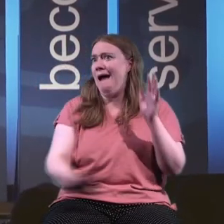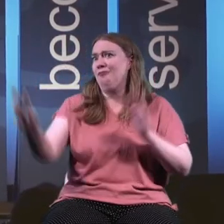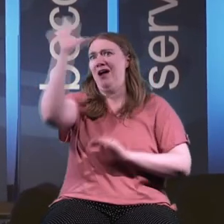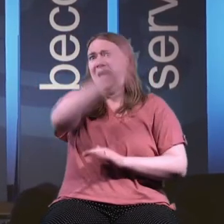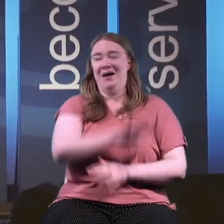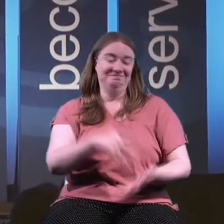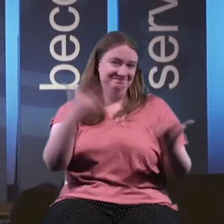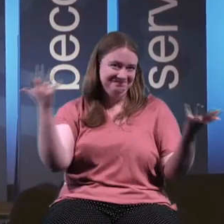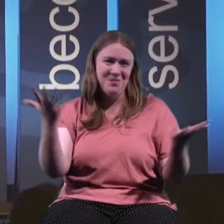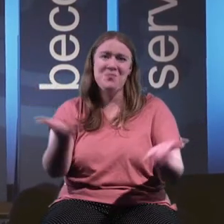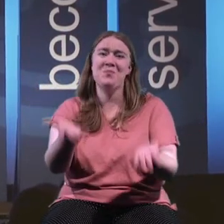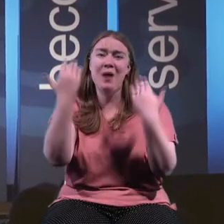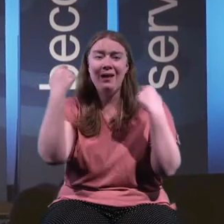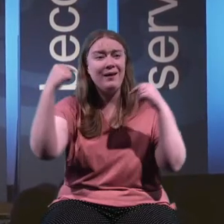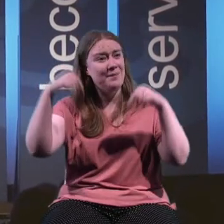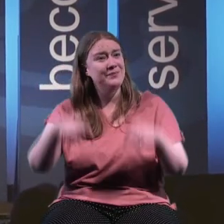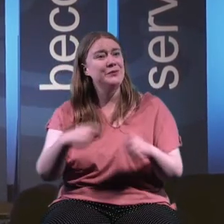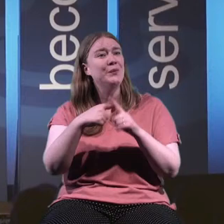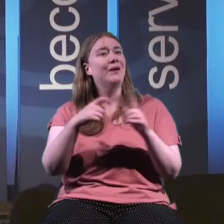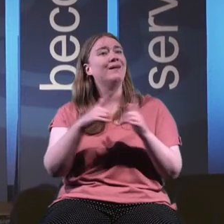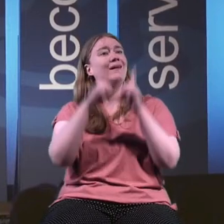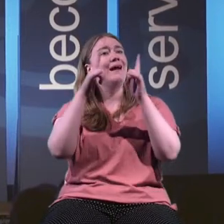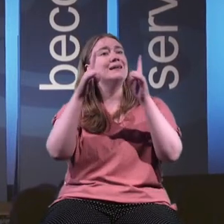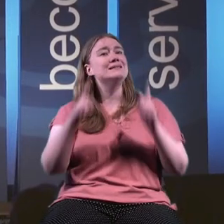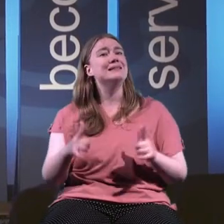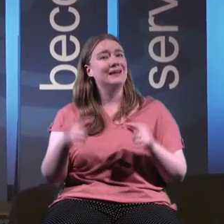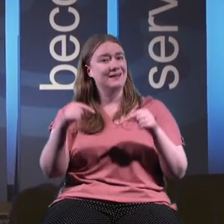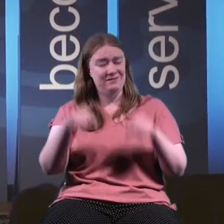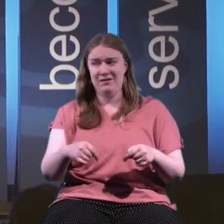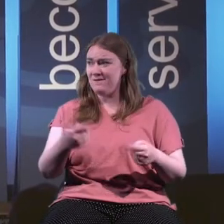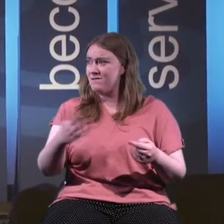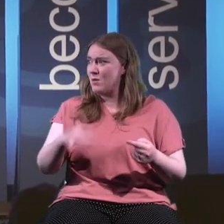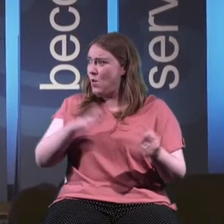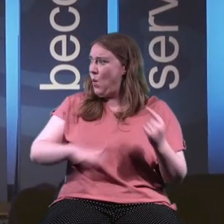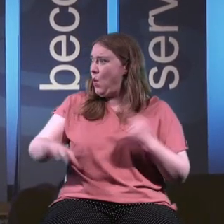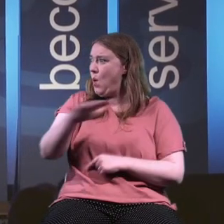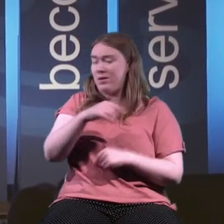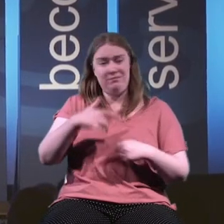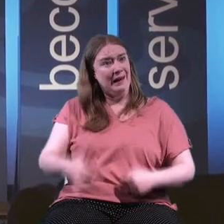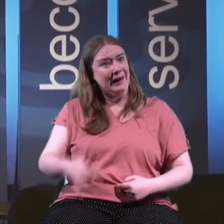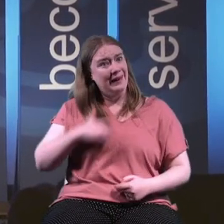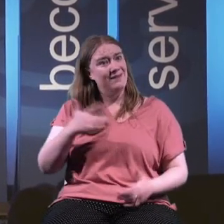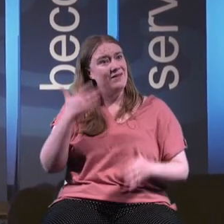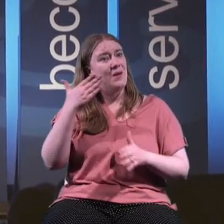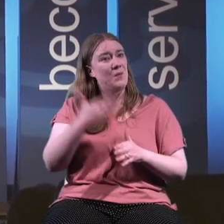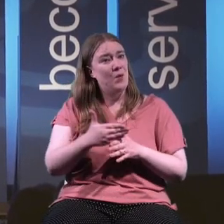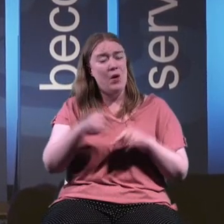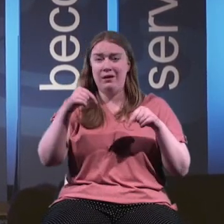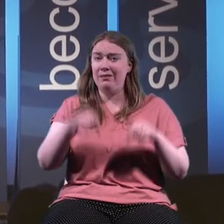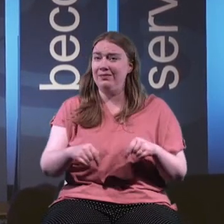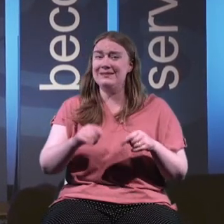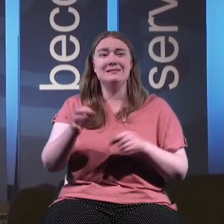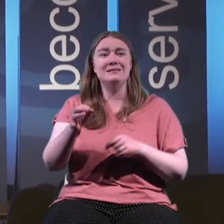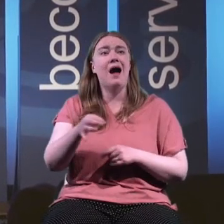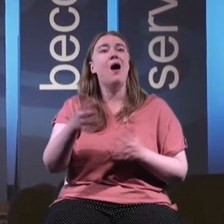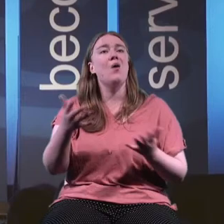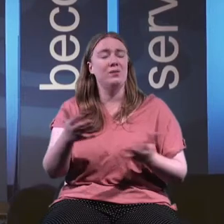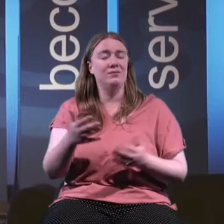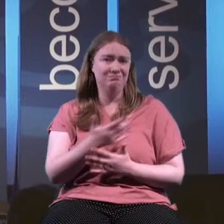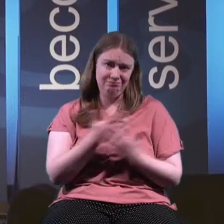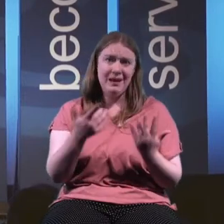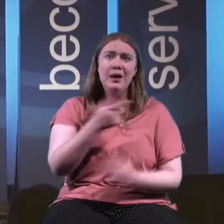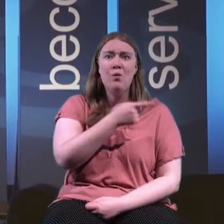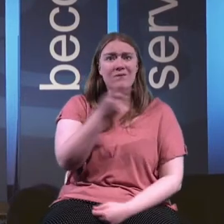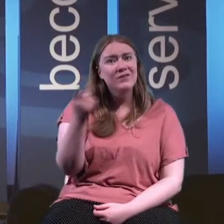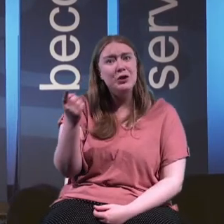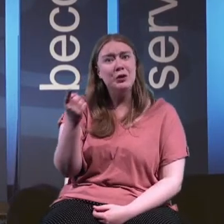elsewhere, to Keswick, from all of us who live and work in this town. Many of you